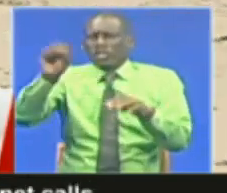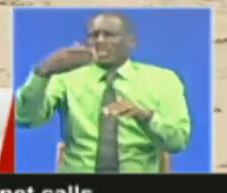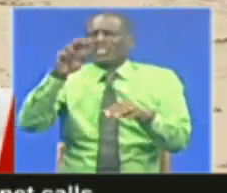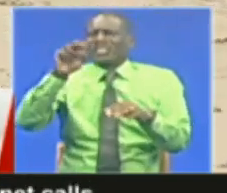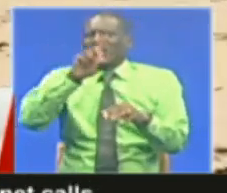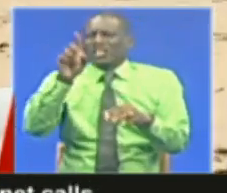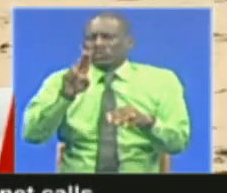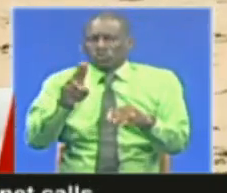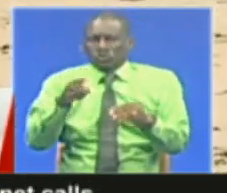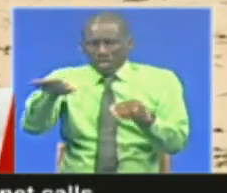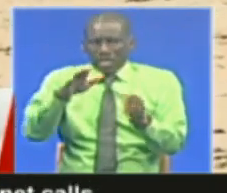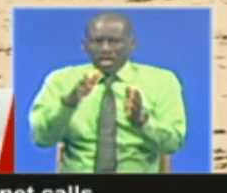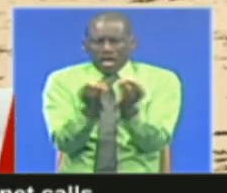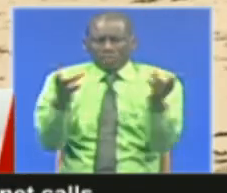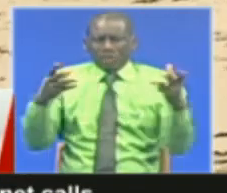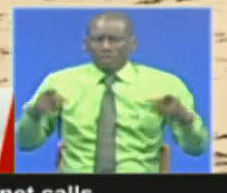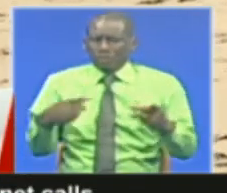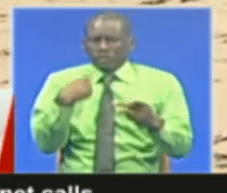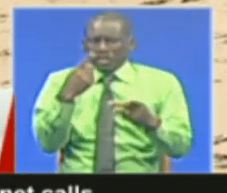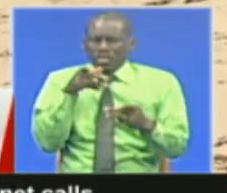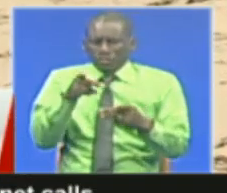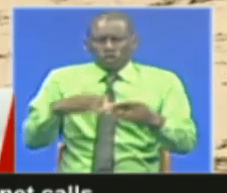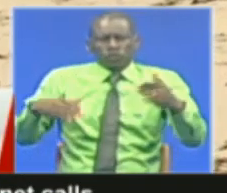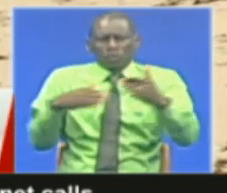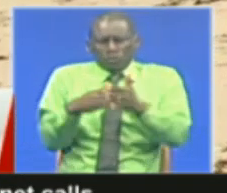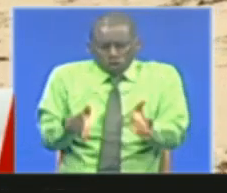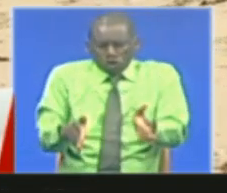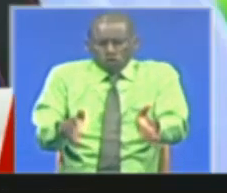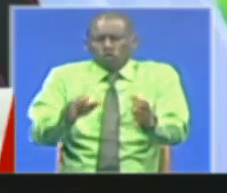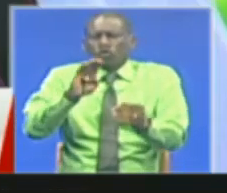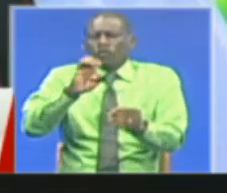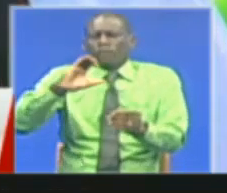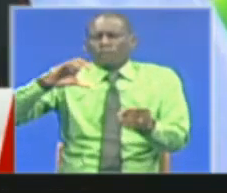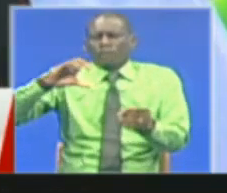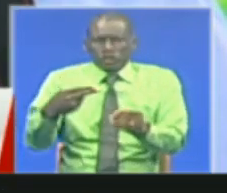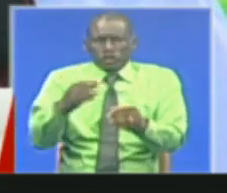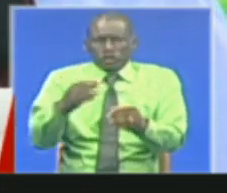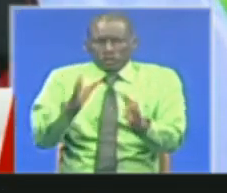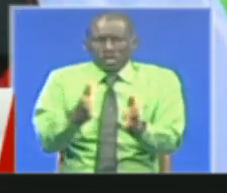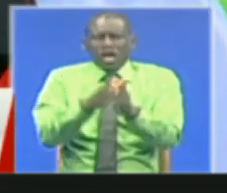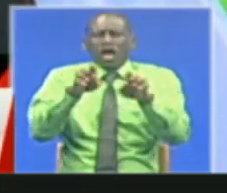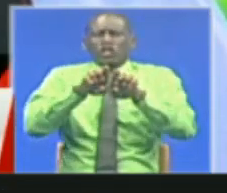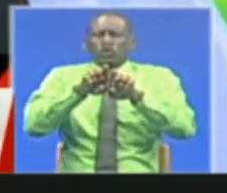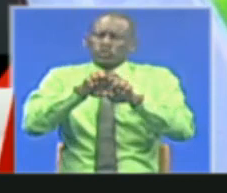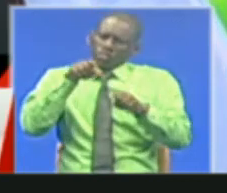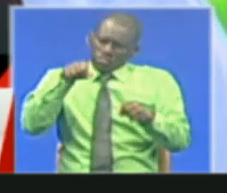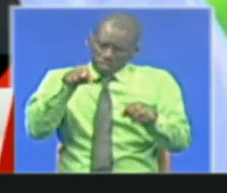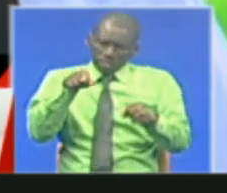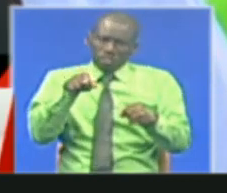fear not only blocked the path of beach users but hurt the environment. Kusema kweli kulikuwa na bulldozer inachimba kwa